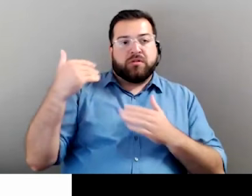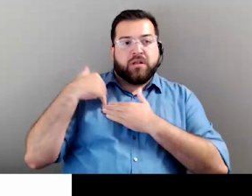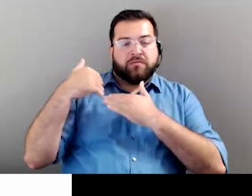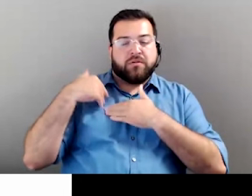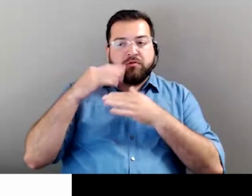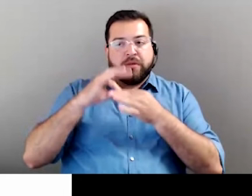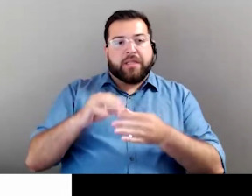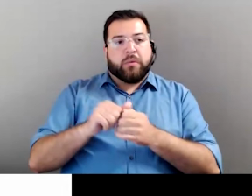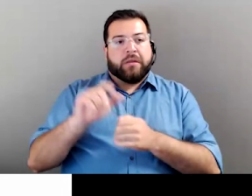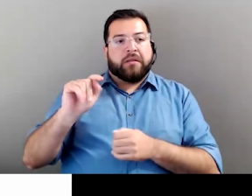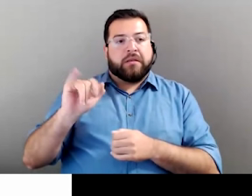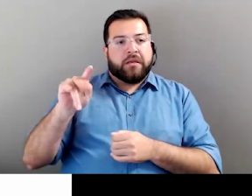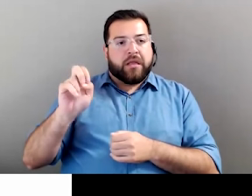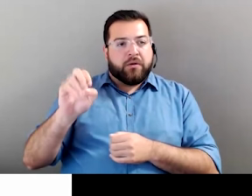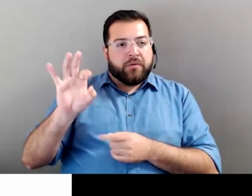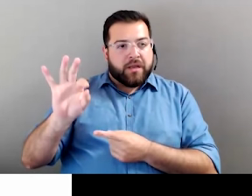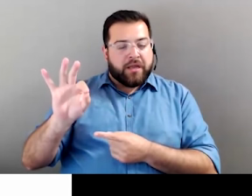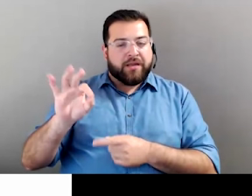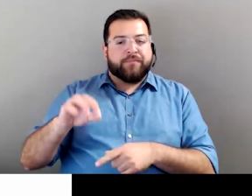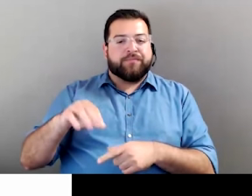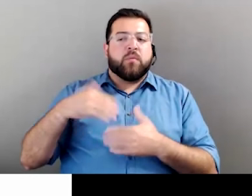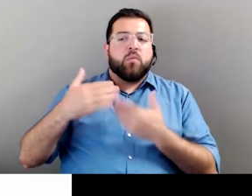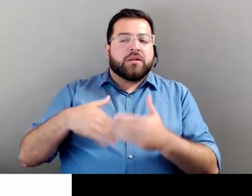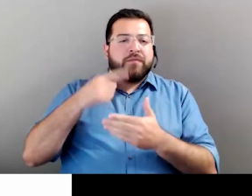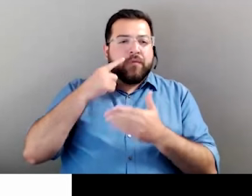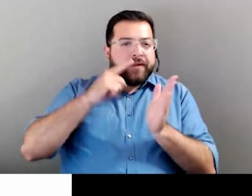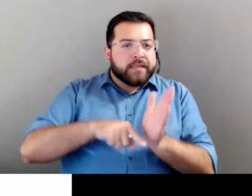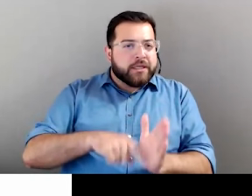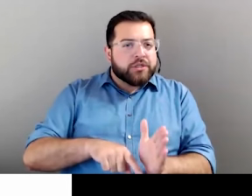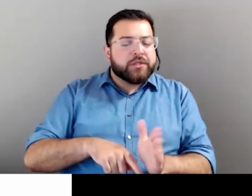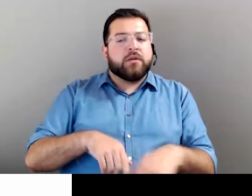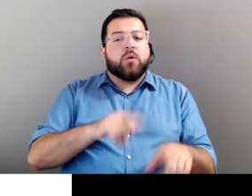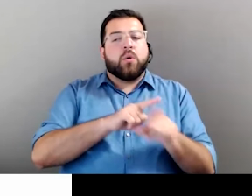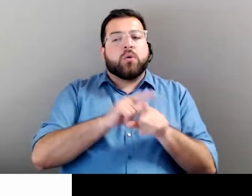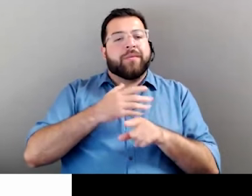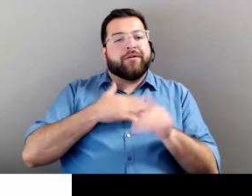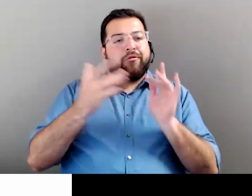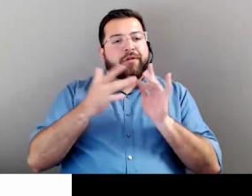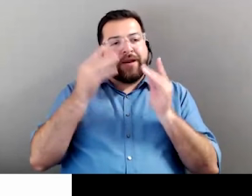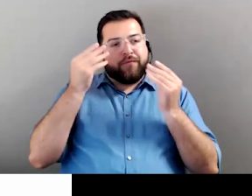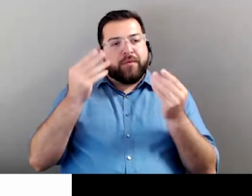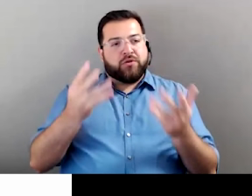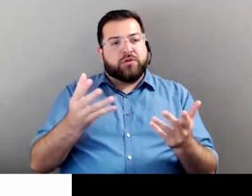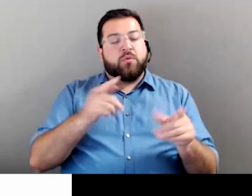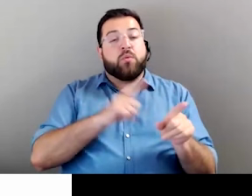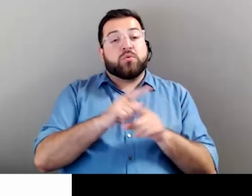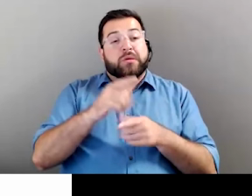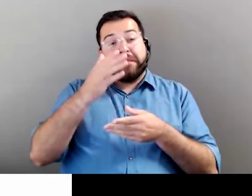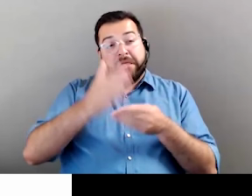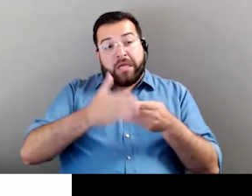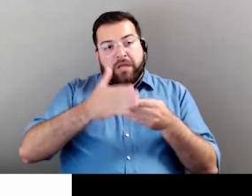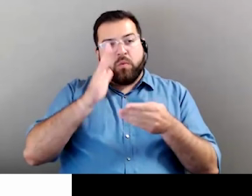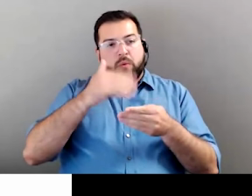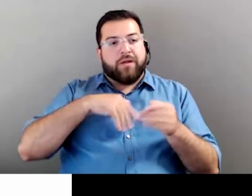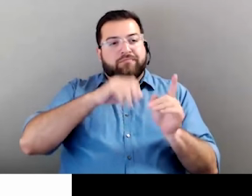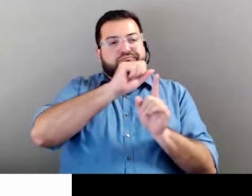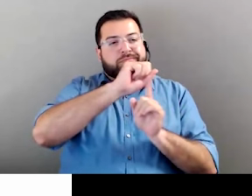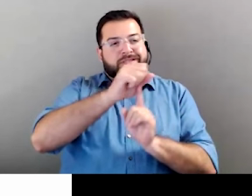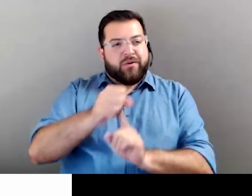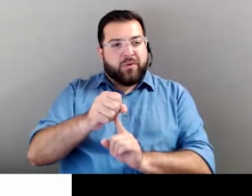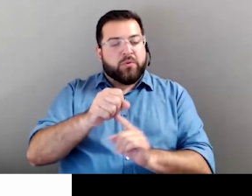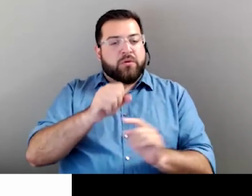IX investigation and its process, and then my contact information as well. And then we also have scenarios at the end. And I